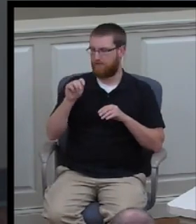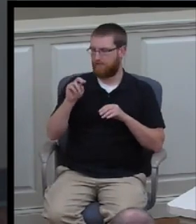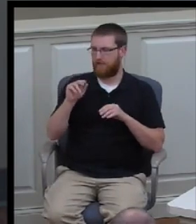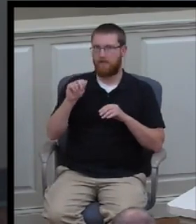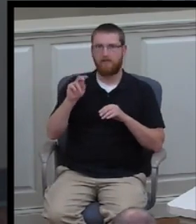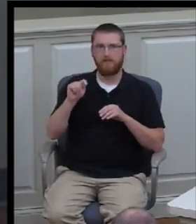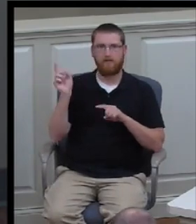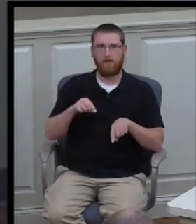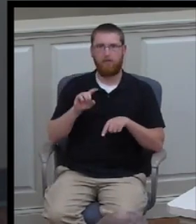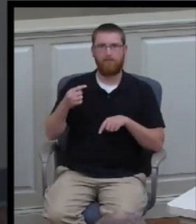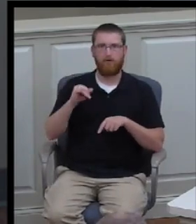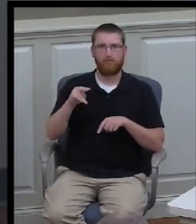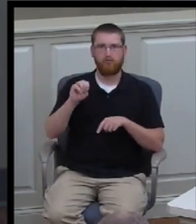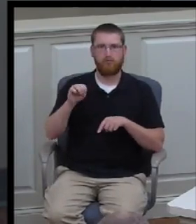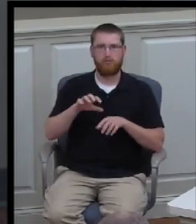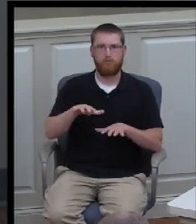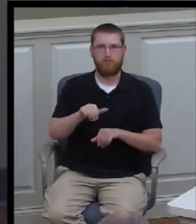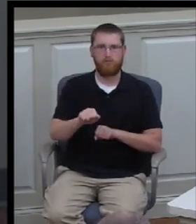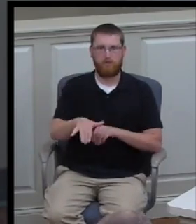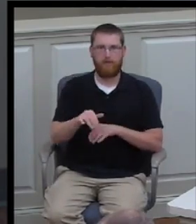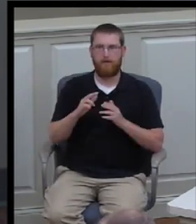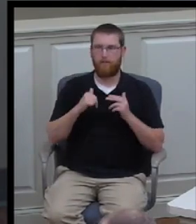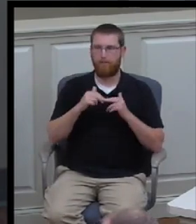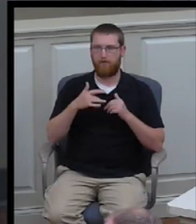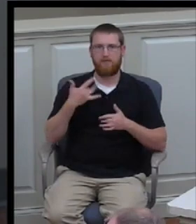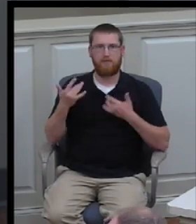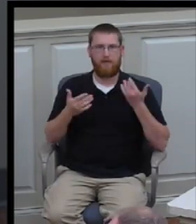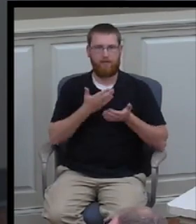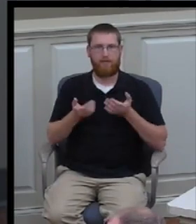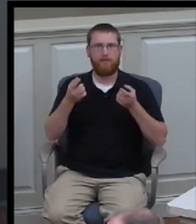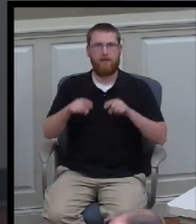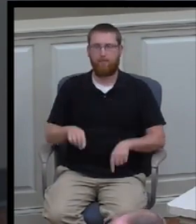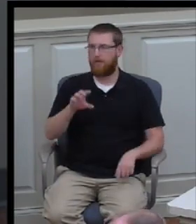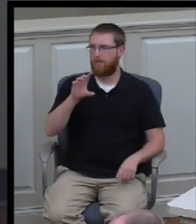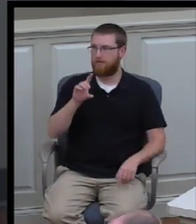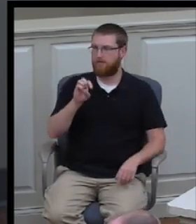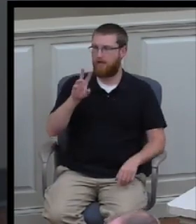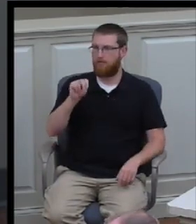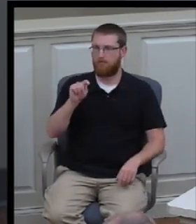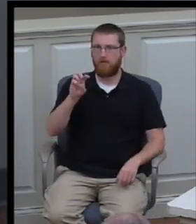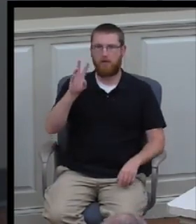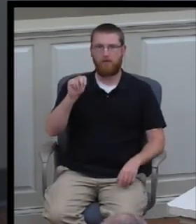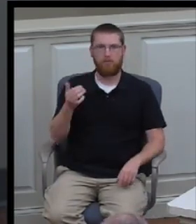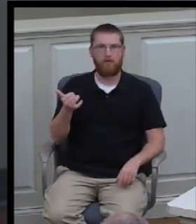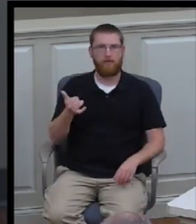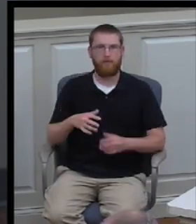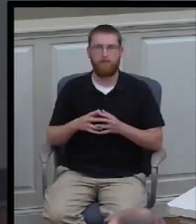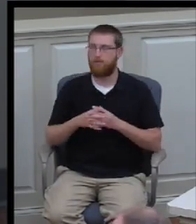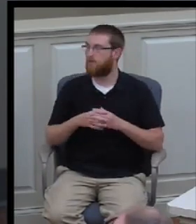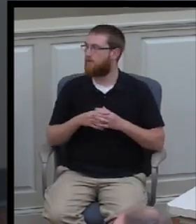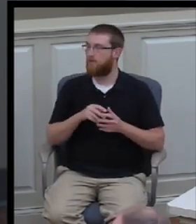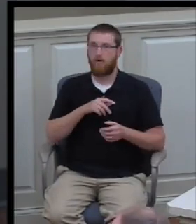1st of June. So, some exciting things happening in downtown. It'll be exciting, yeah. Any